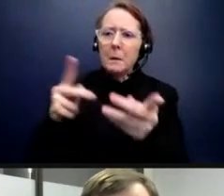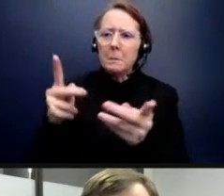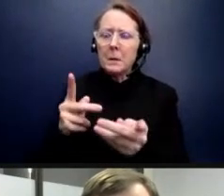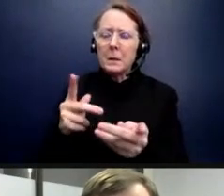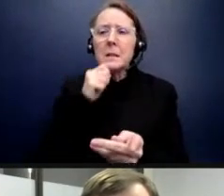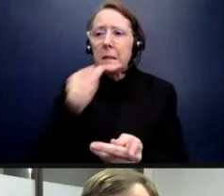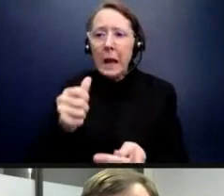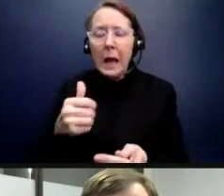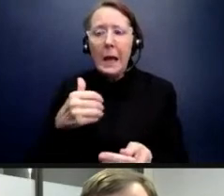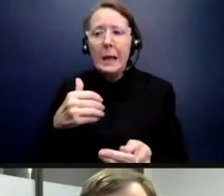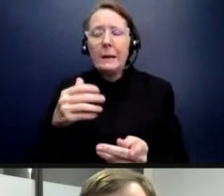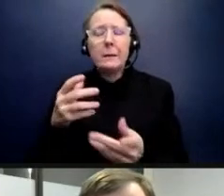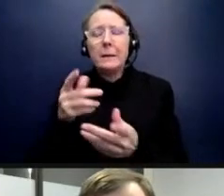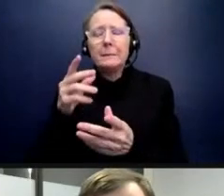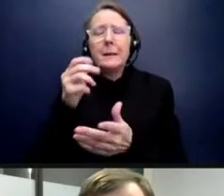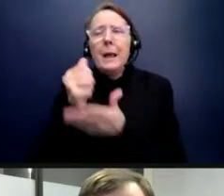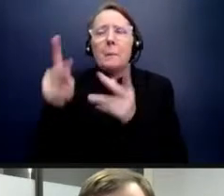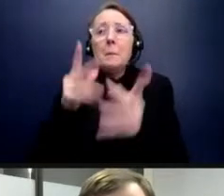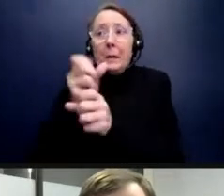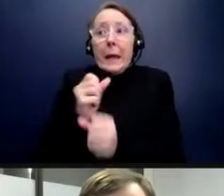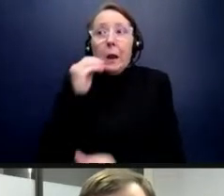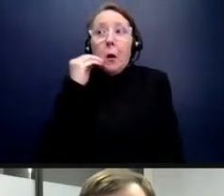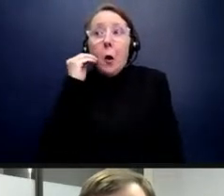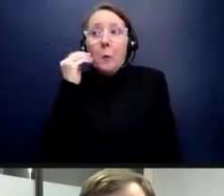Okay. All right.